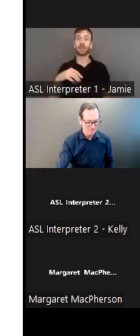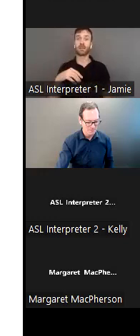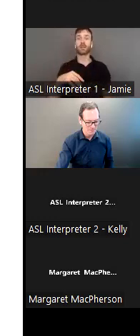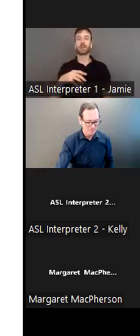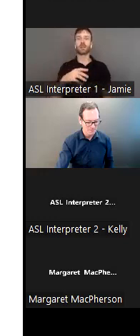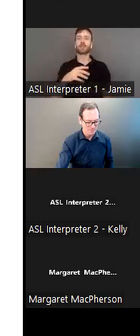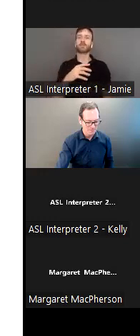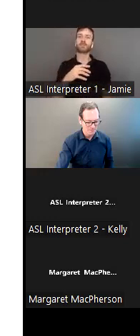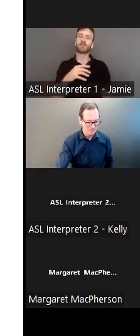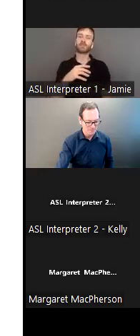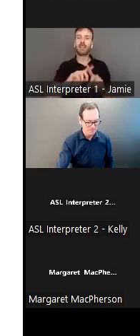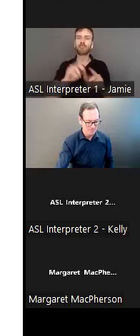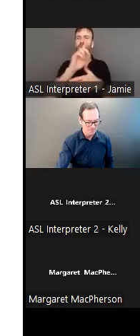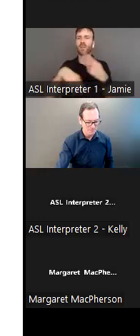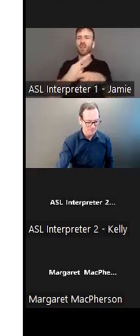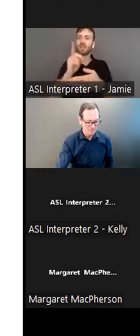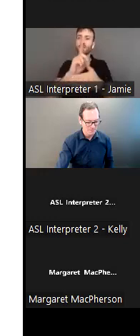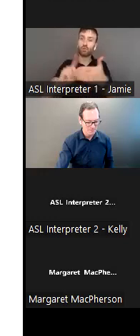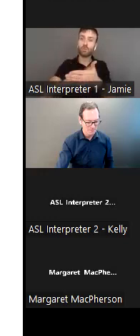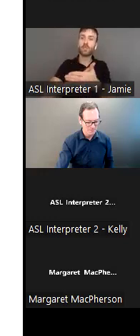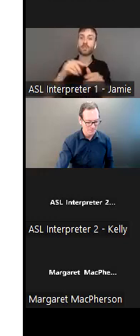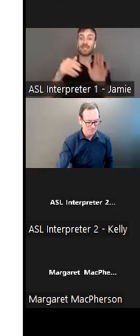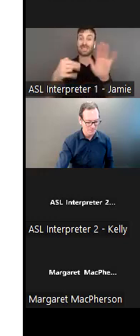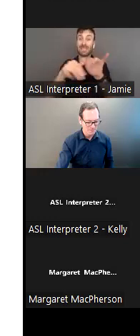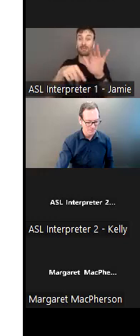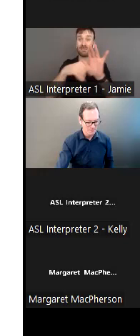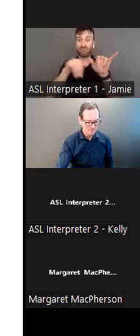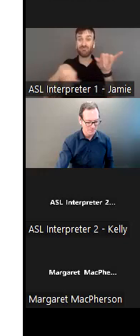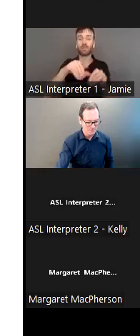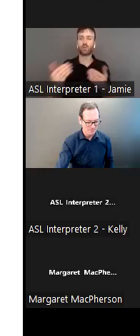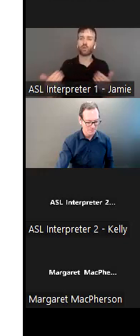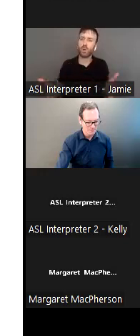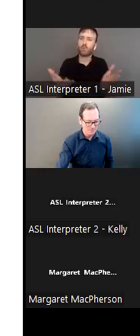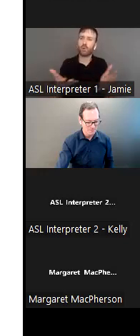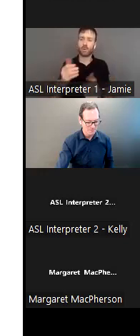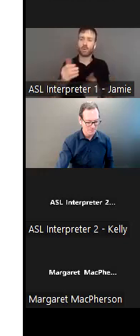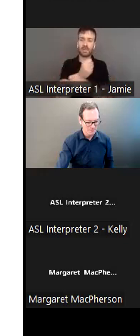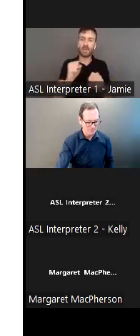of discrimination and stigma to promote safety, cultural, physical, and emotional